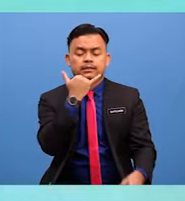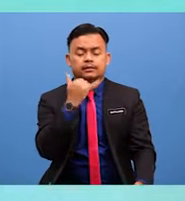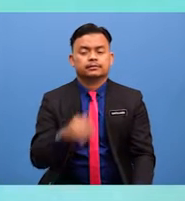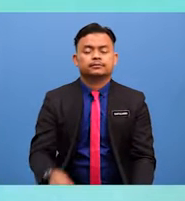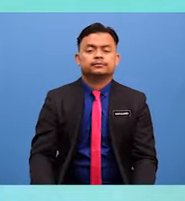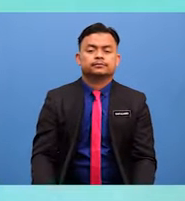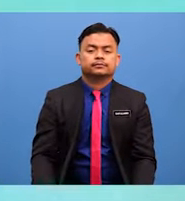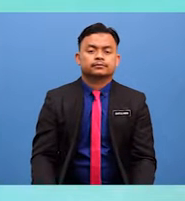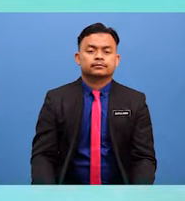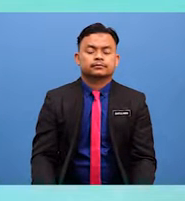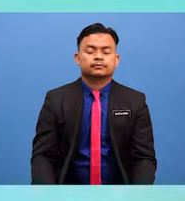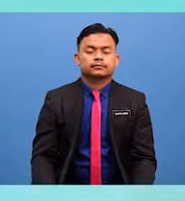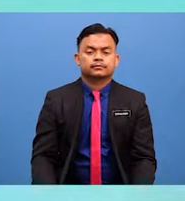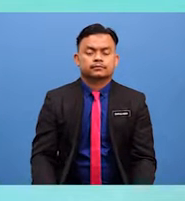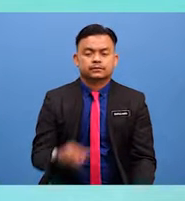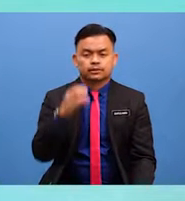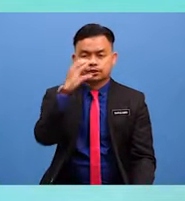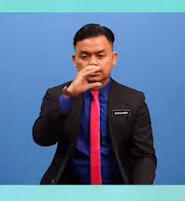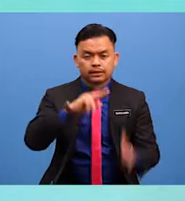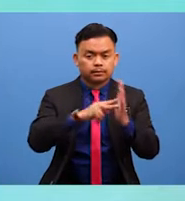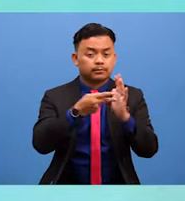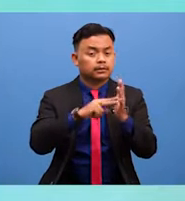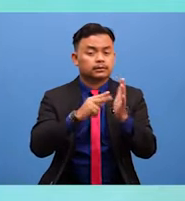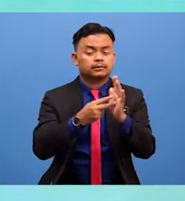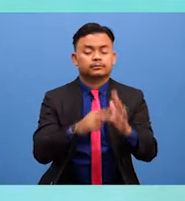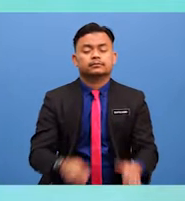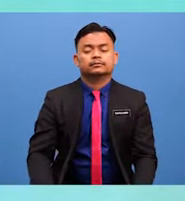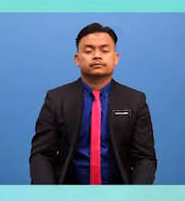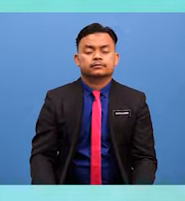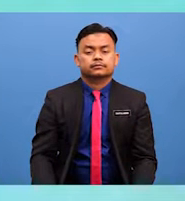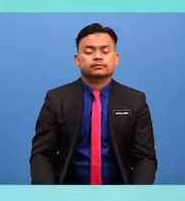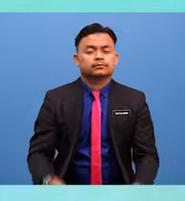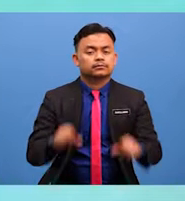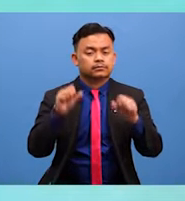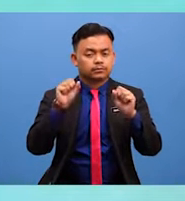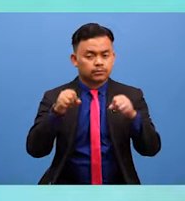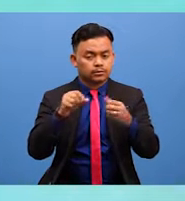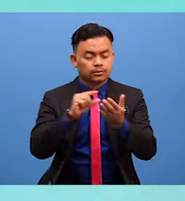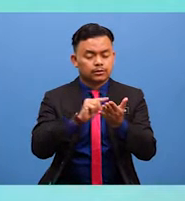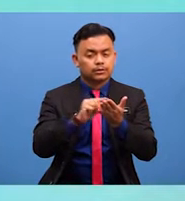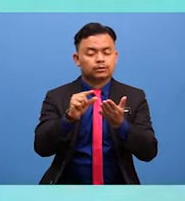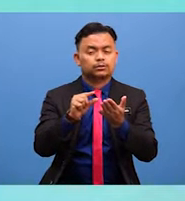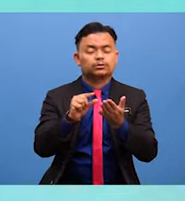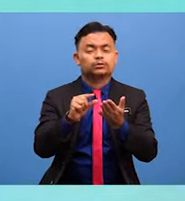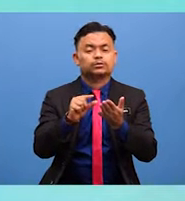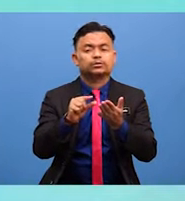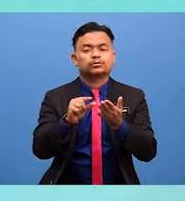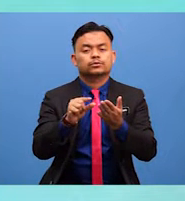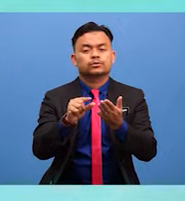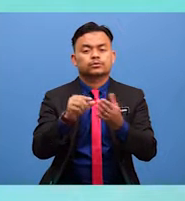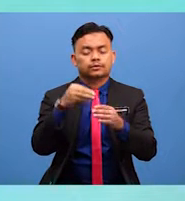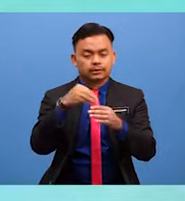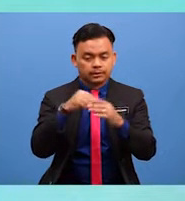you, I want you to find out the meaning. You can either use the online dictionary or Google for